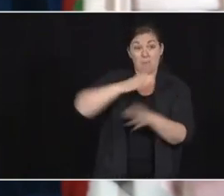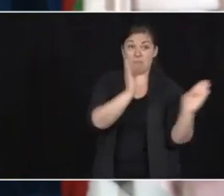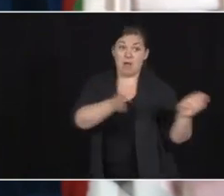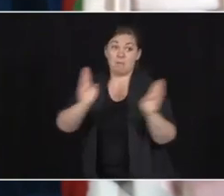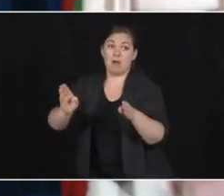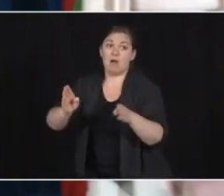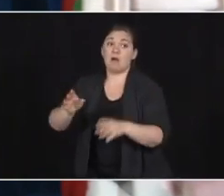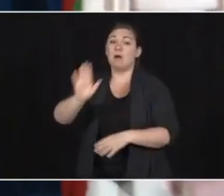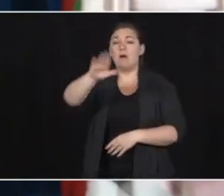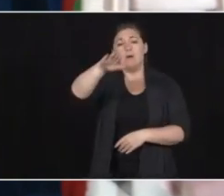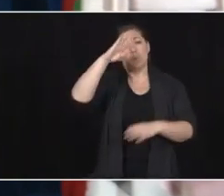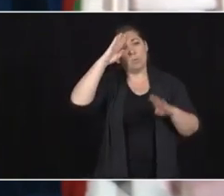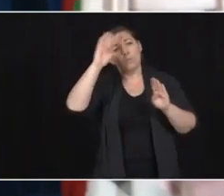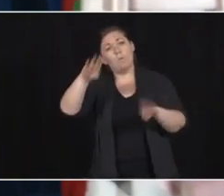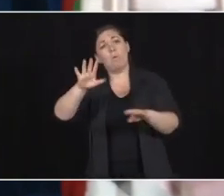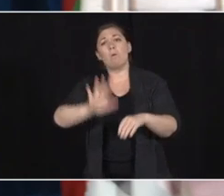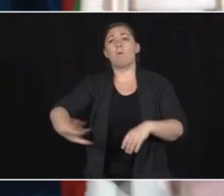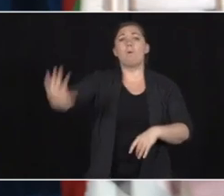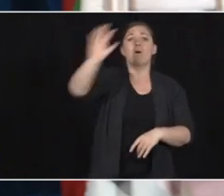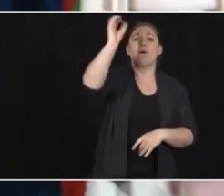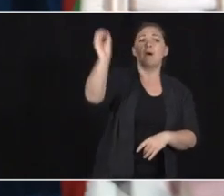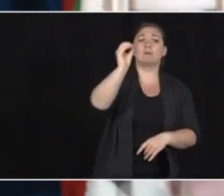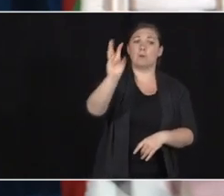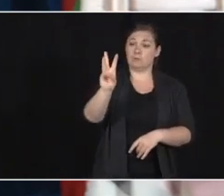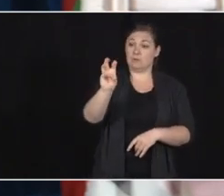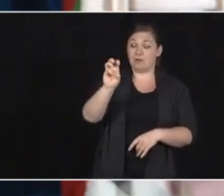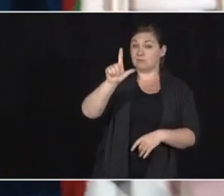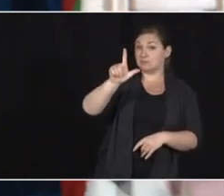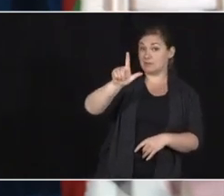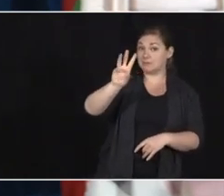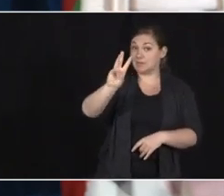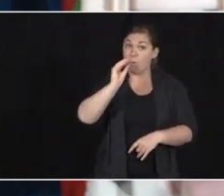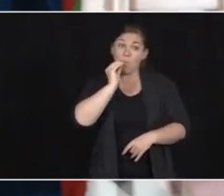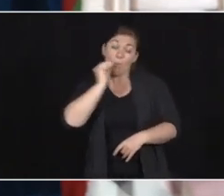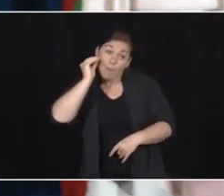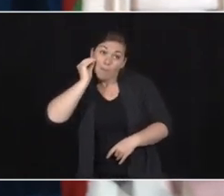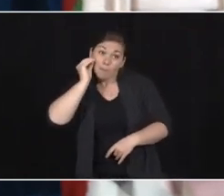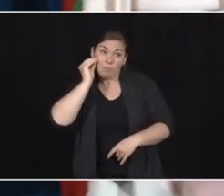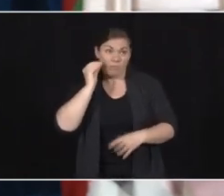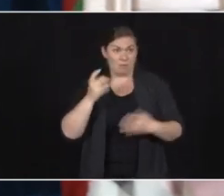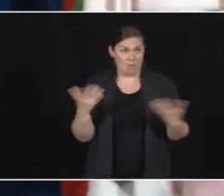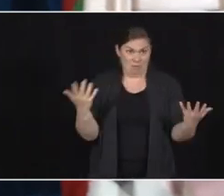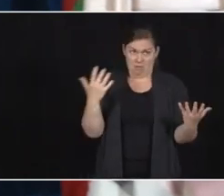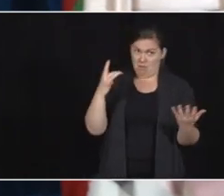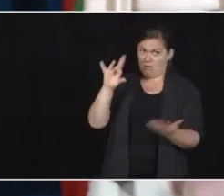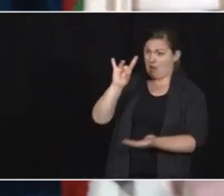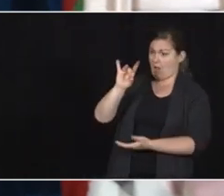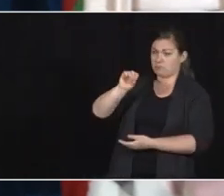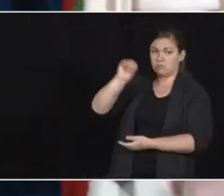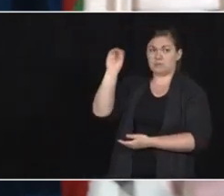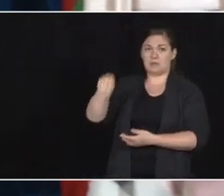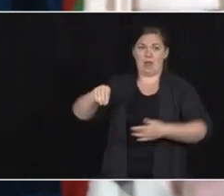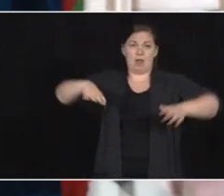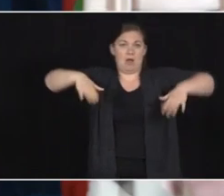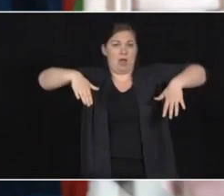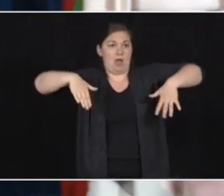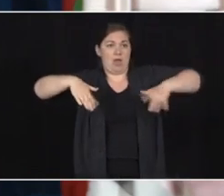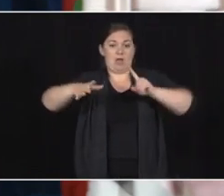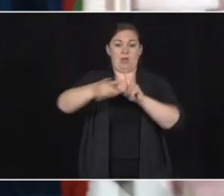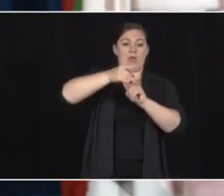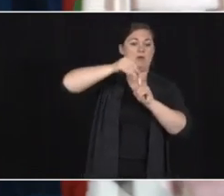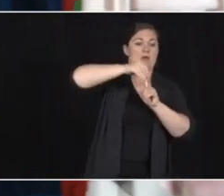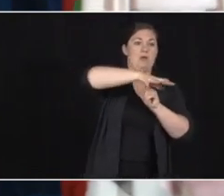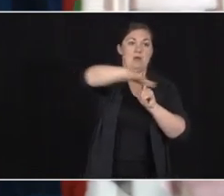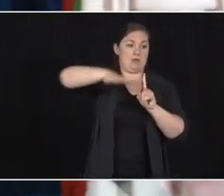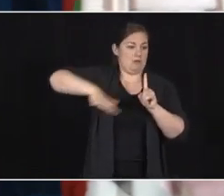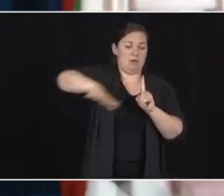There's 626 homes. I think close to 80% haven't been infected. We have incredible people